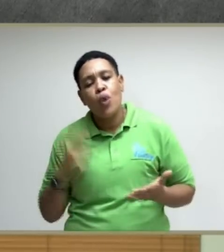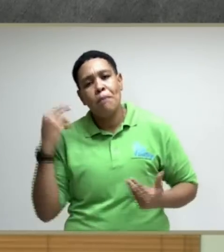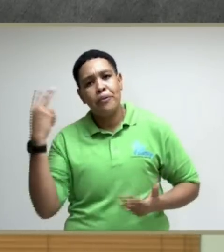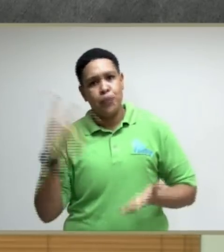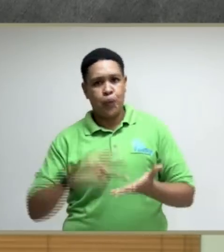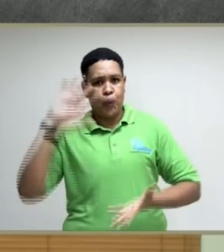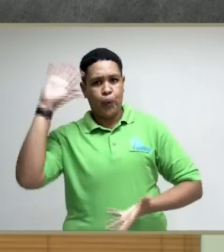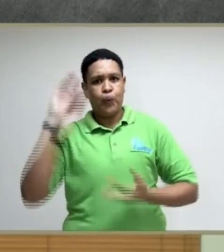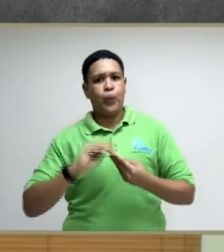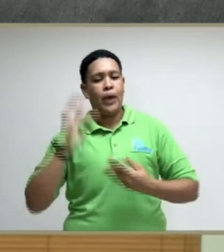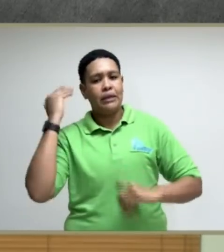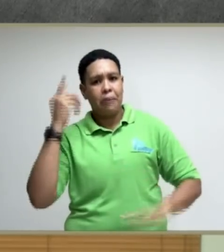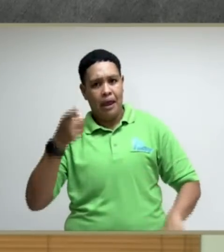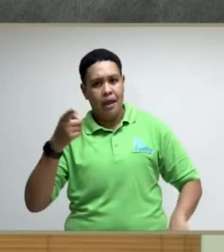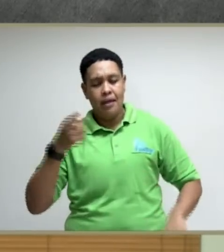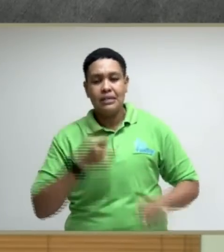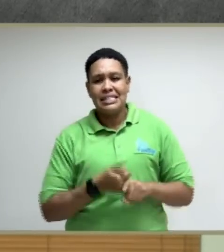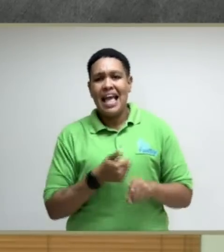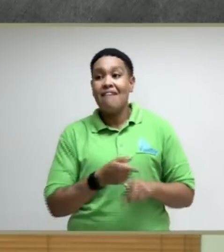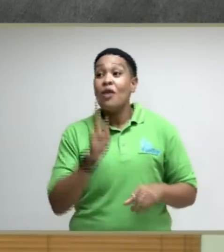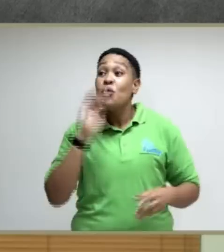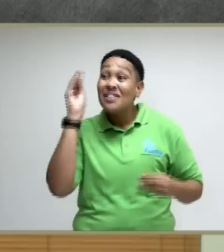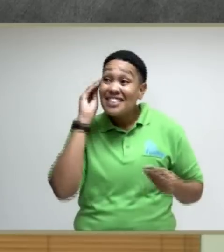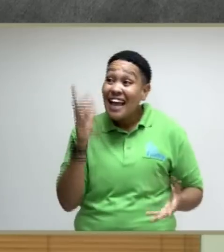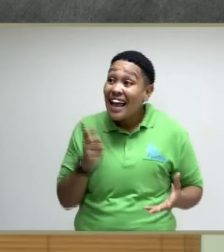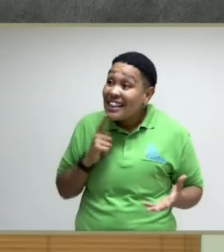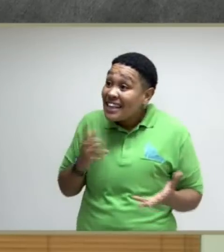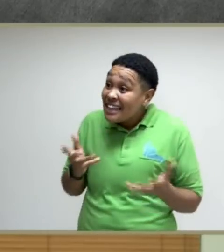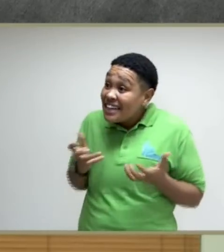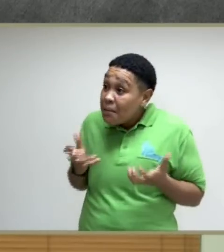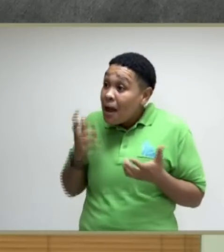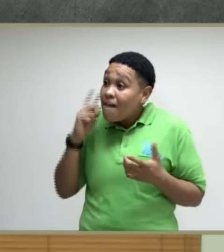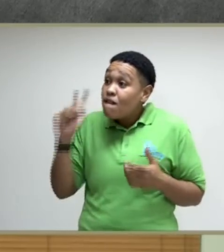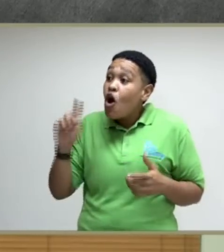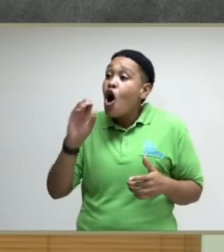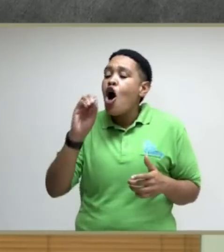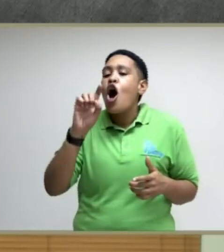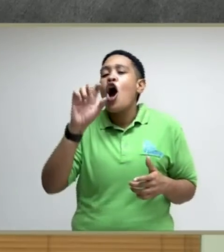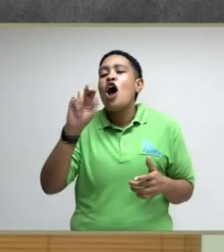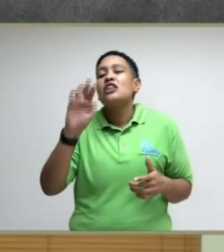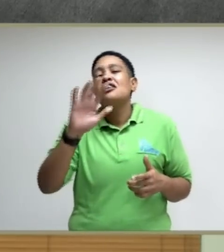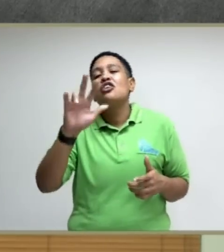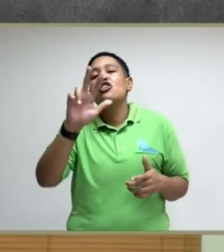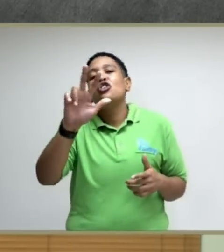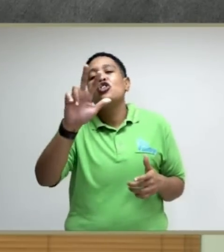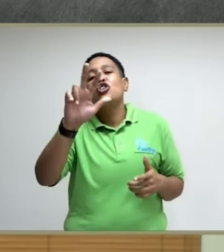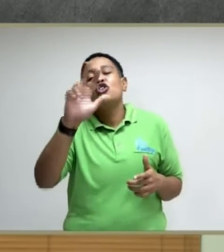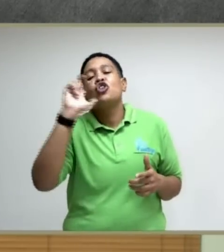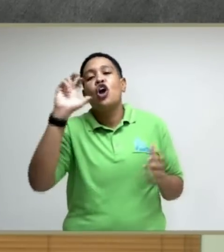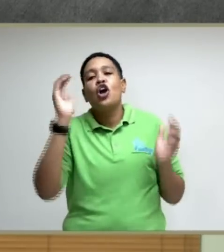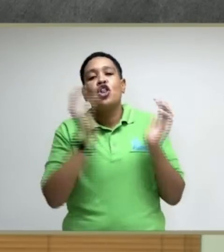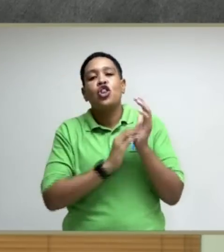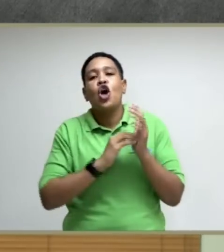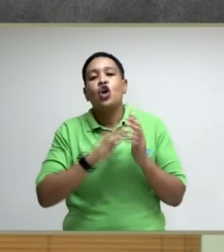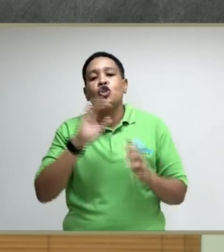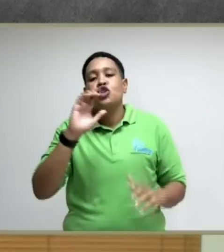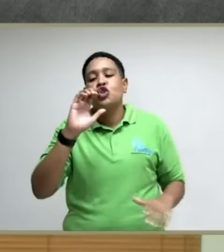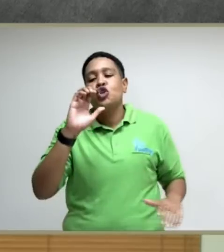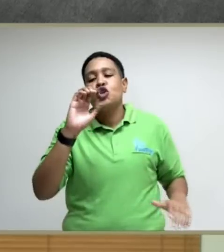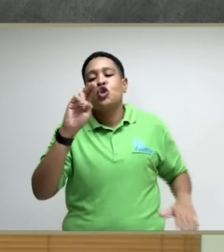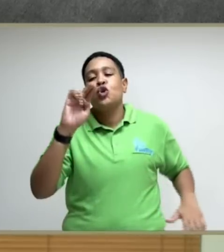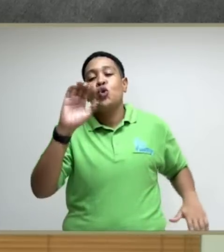where it is that the demand for oxygen was at about 300,000 cubic